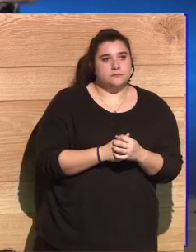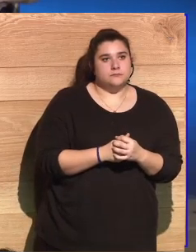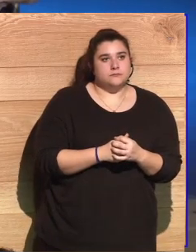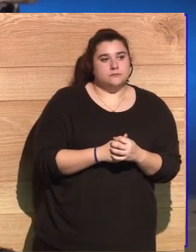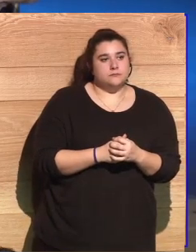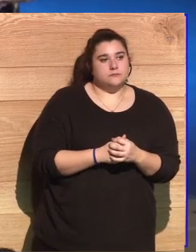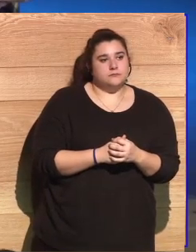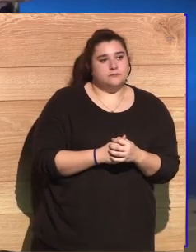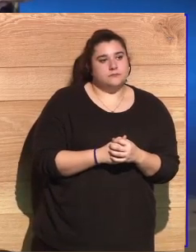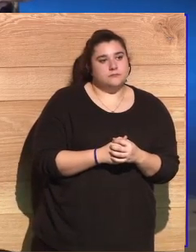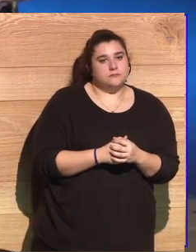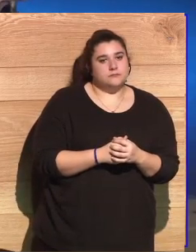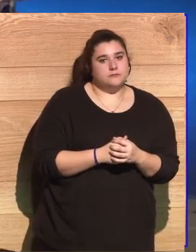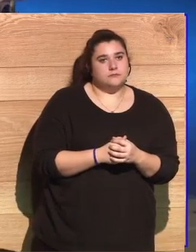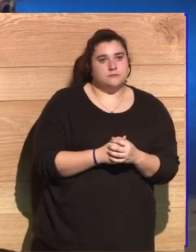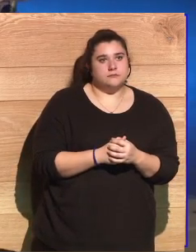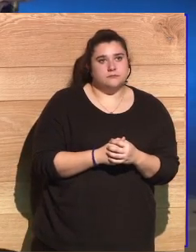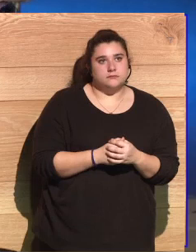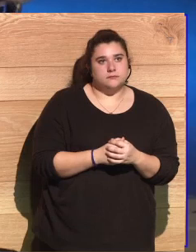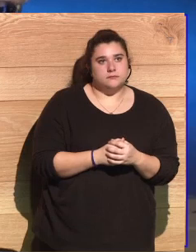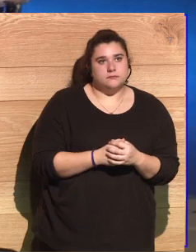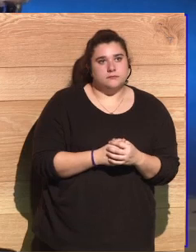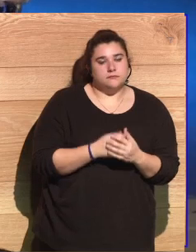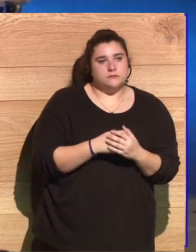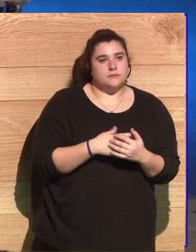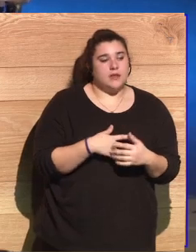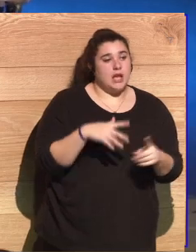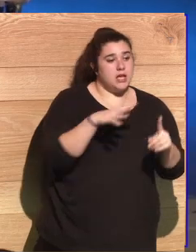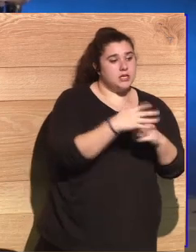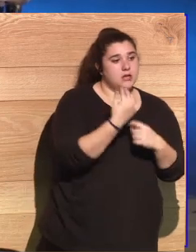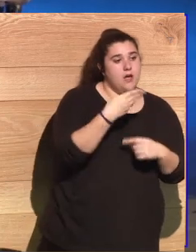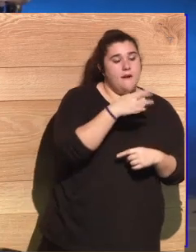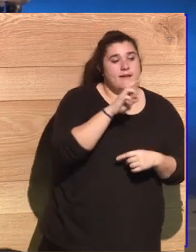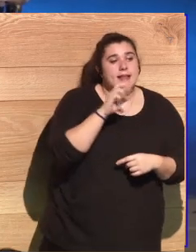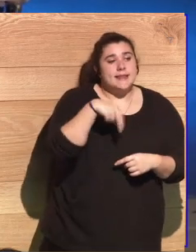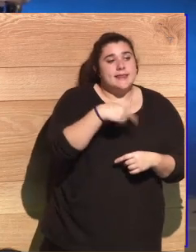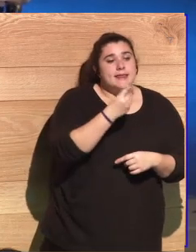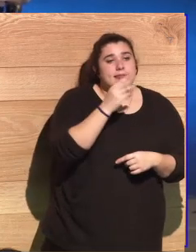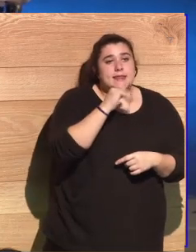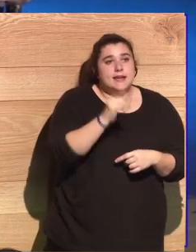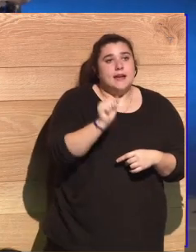Neil Cassidy, and also they smoked reefer. They called it reefer back then, marijuana.